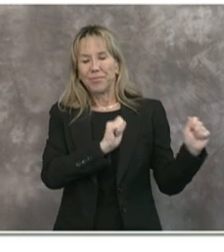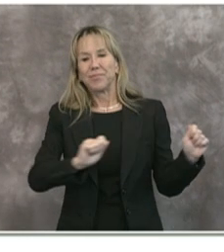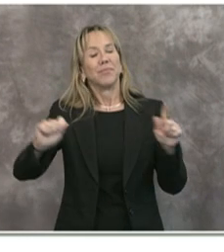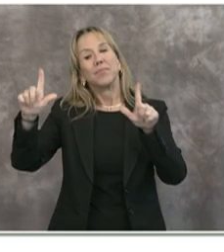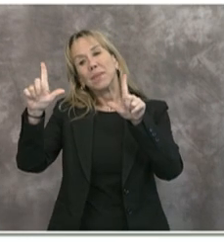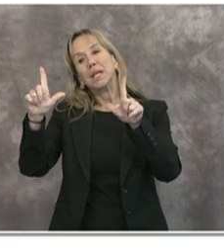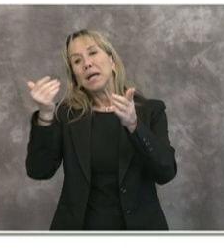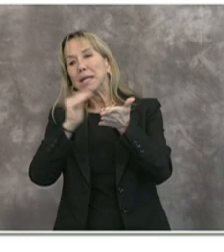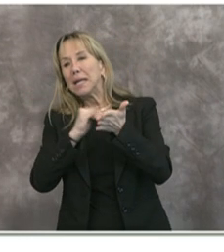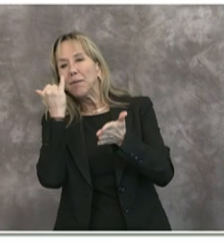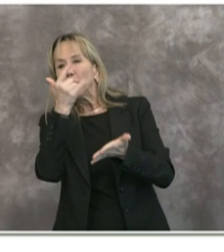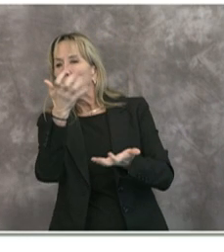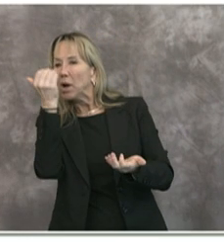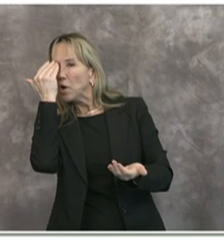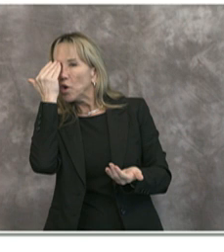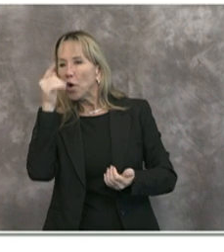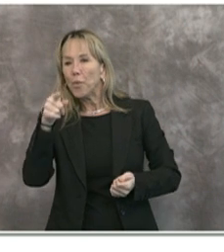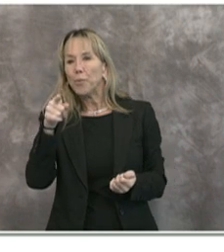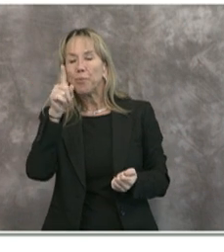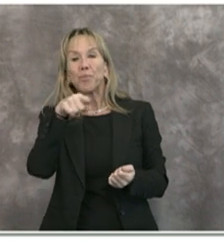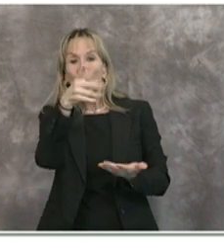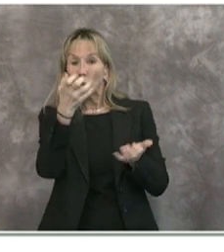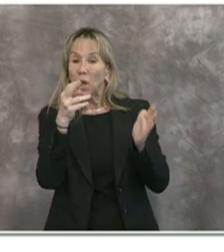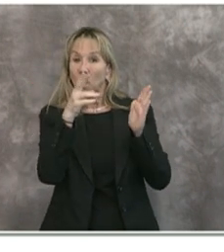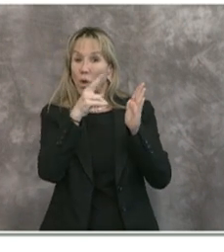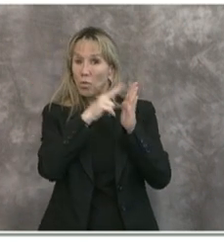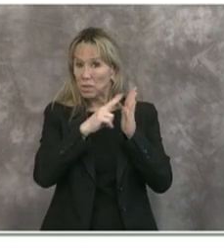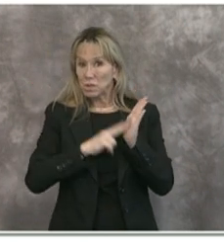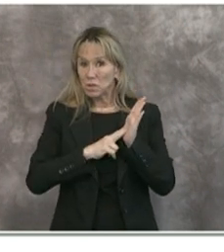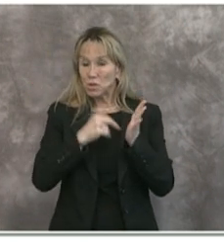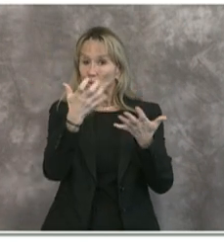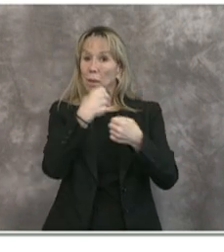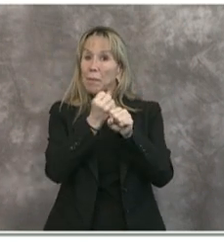just for information. If you would like to go on and register to make an